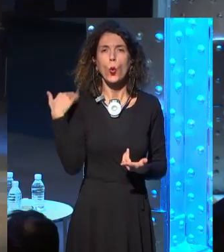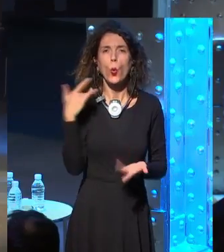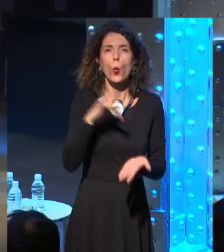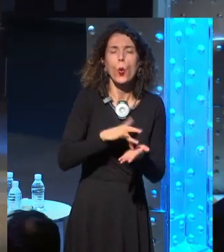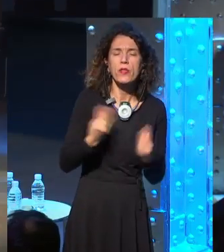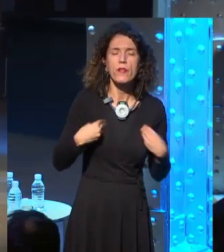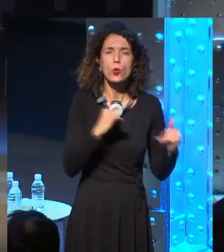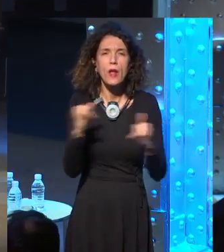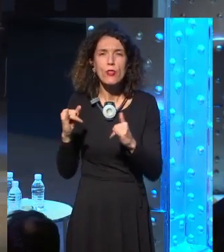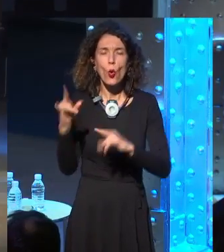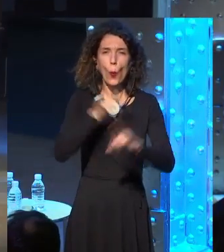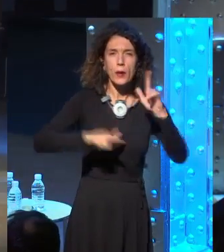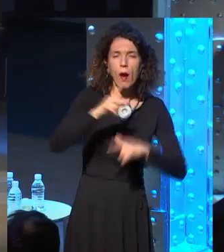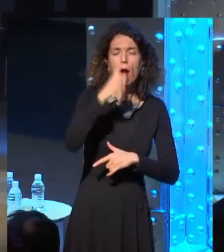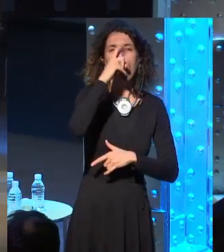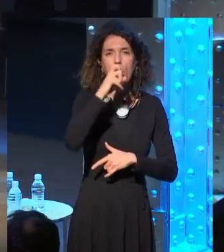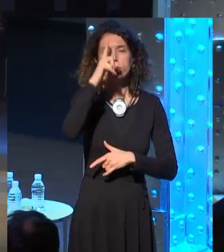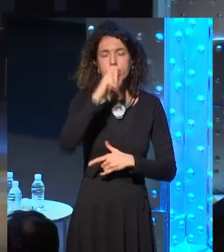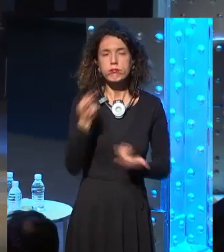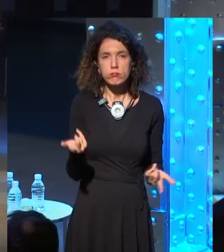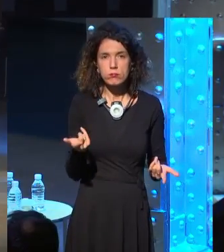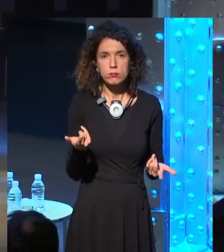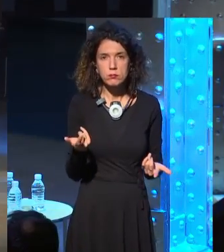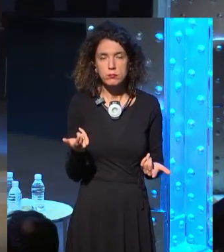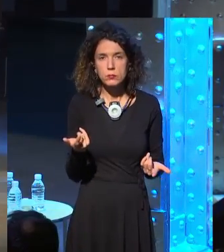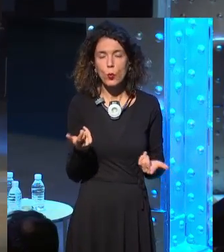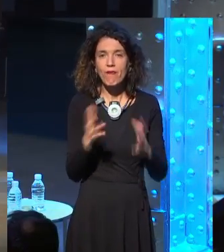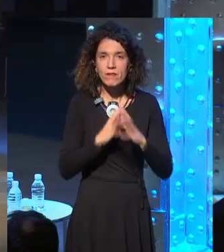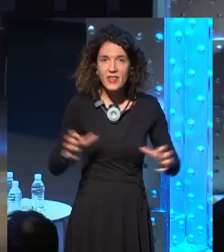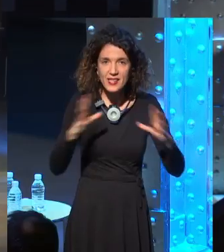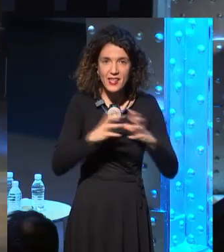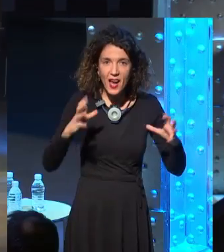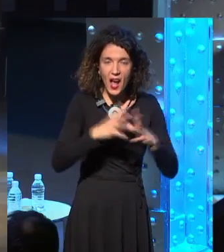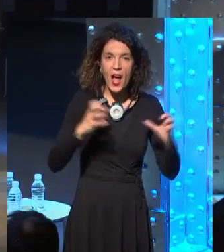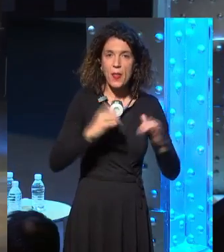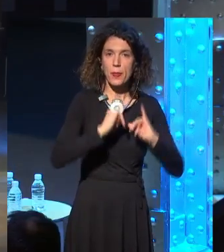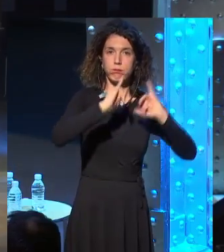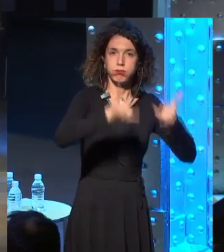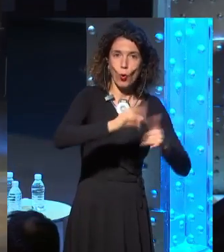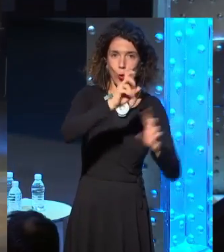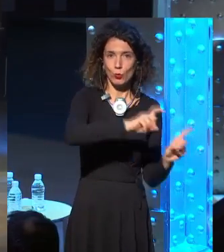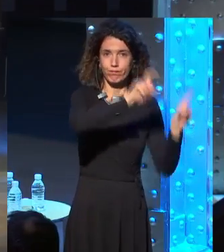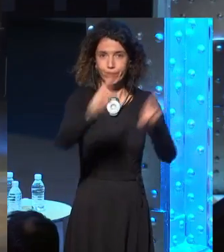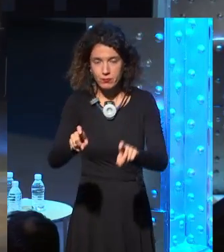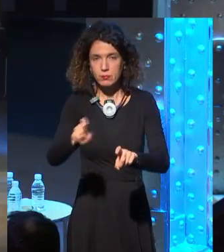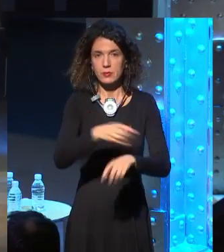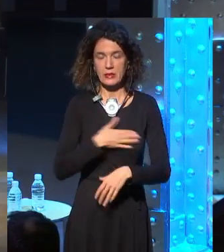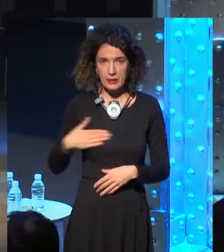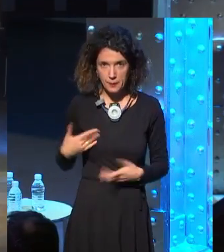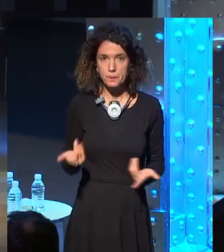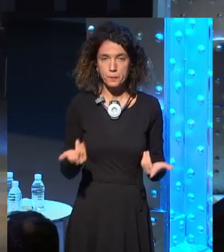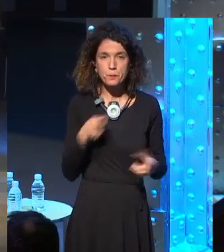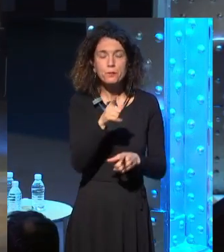journey and looking forward to where I was going next. So this feeling of sort of being a center in my universe